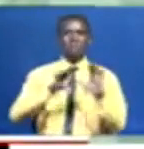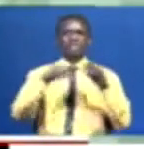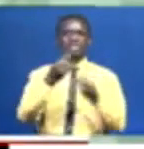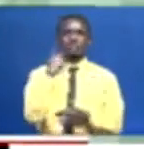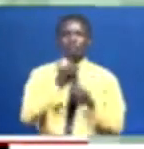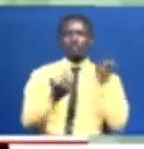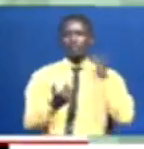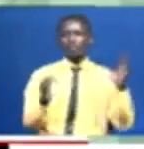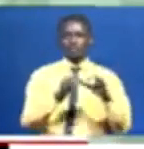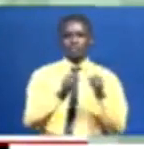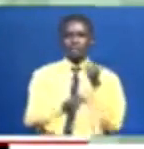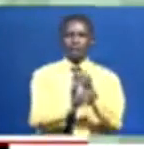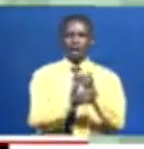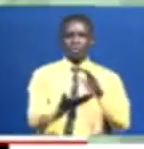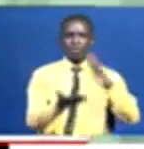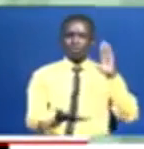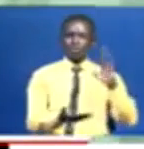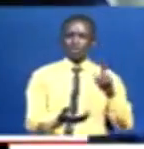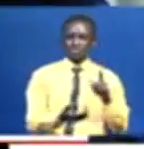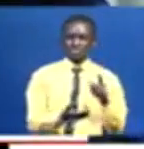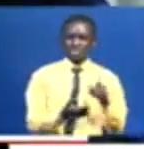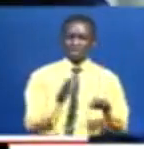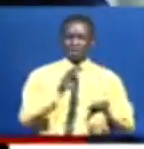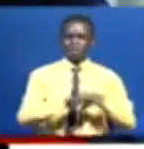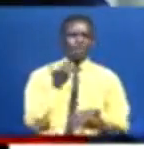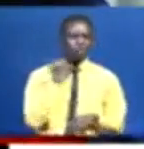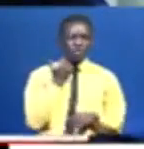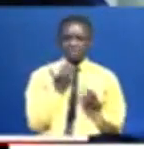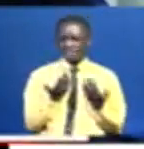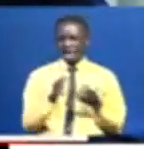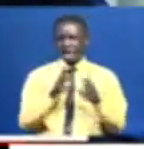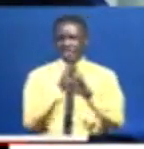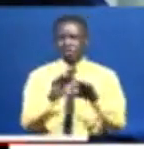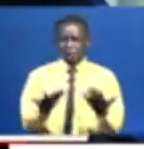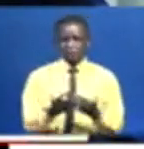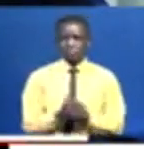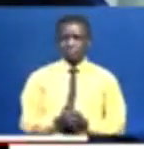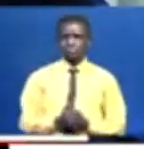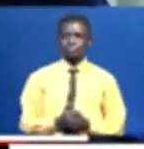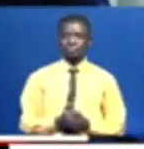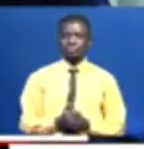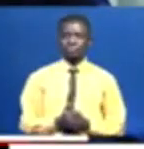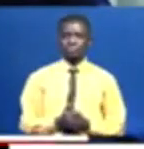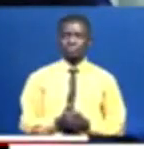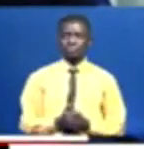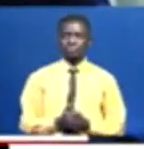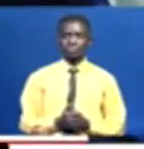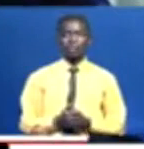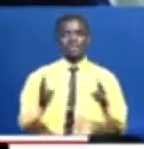and your account. How do you respond to that? Okay, so it's a very